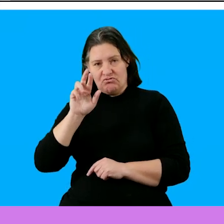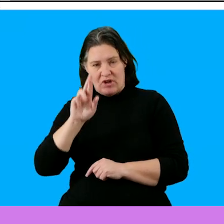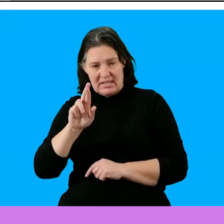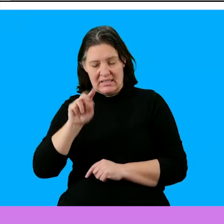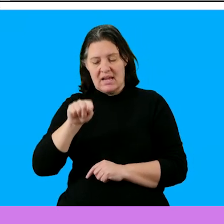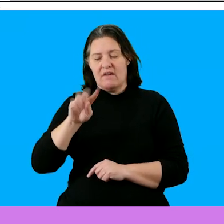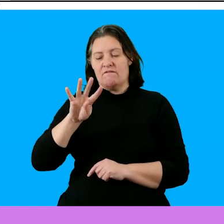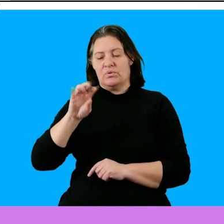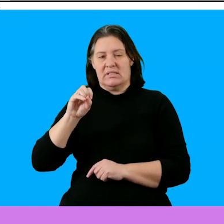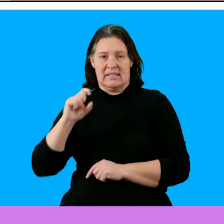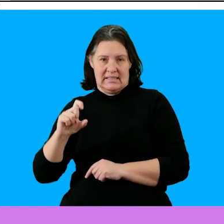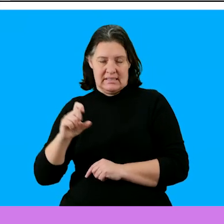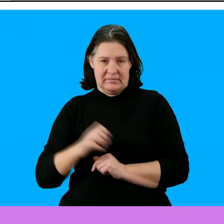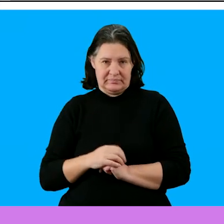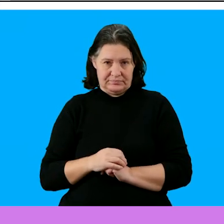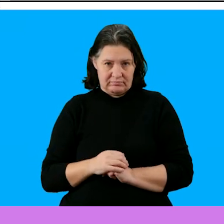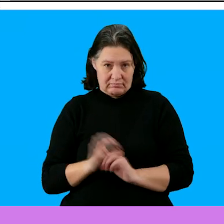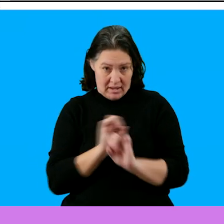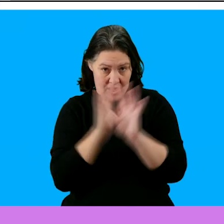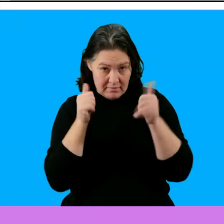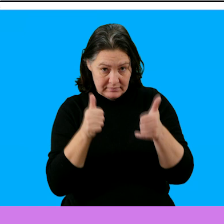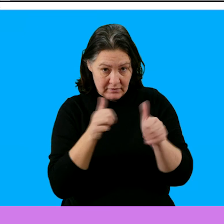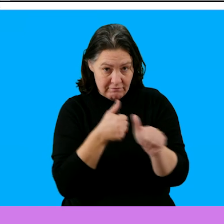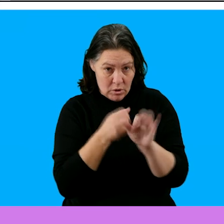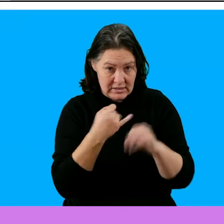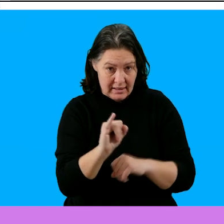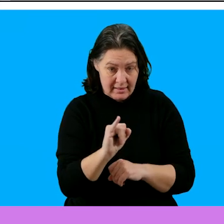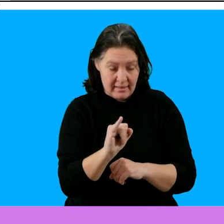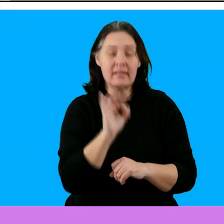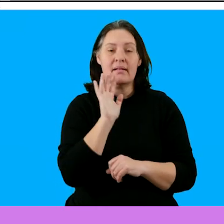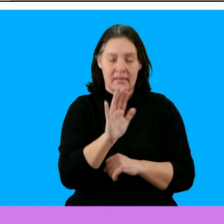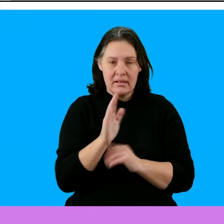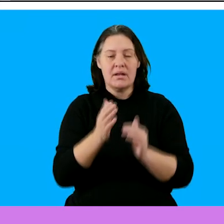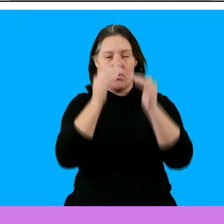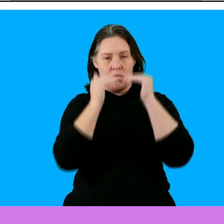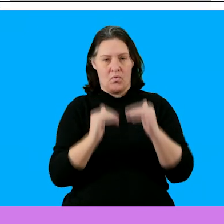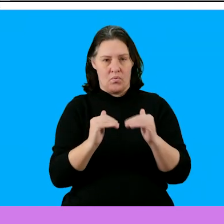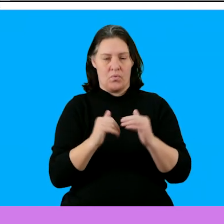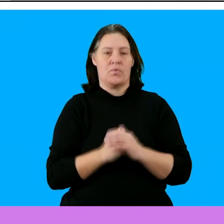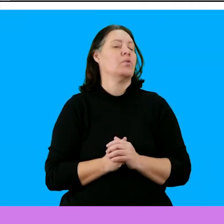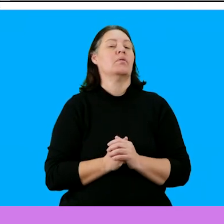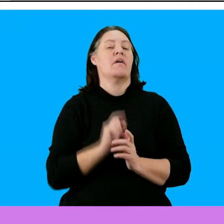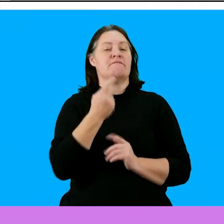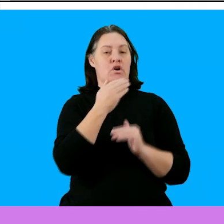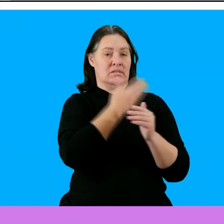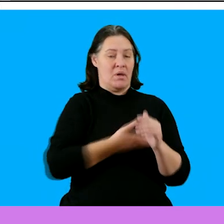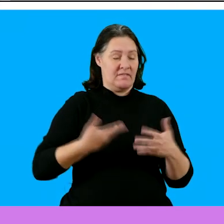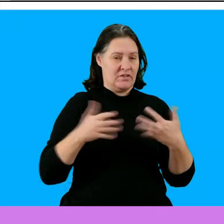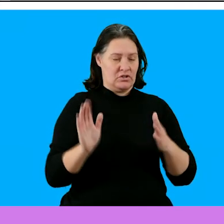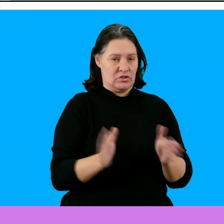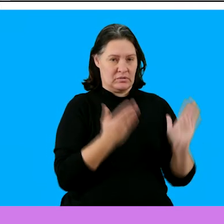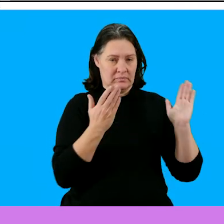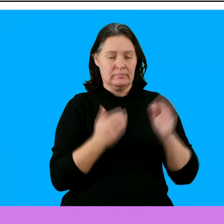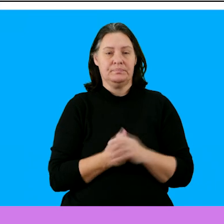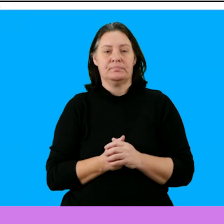39,557 rand and 40 cents. Right, I hope you guys are still with me. So now we are moving on to our next. We are done with the first